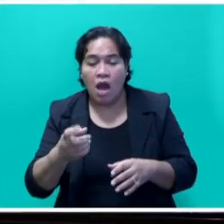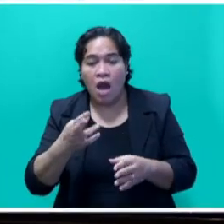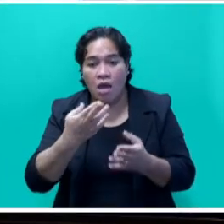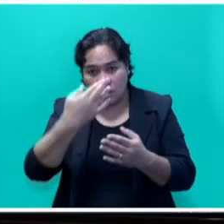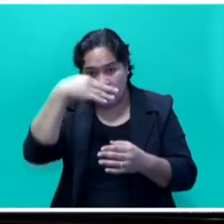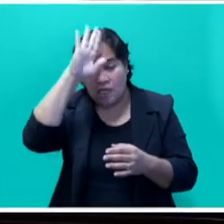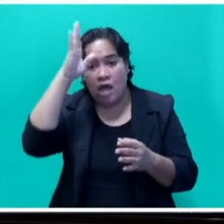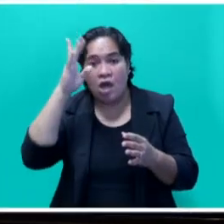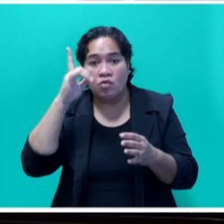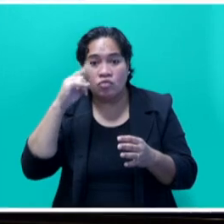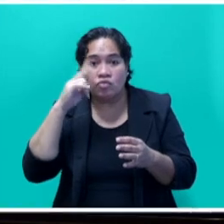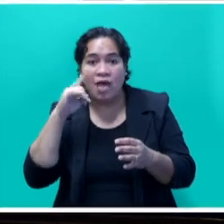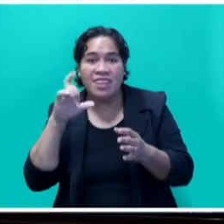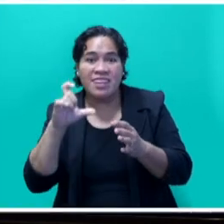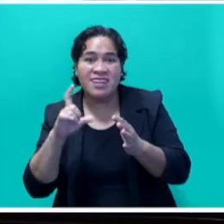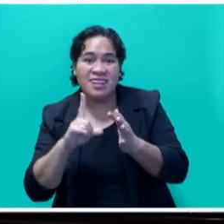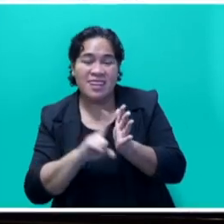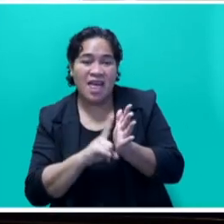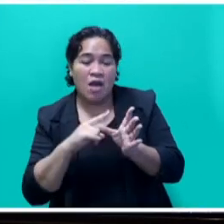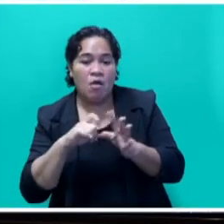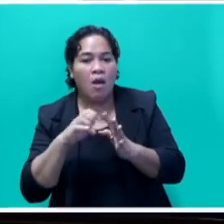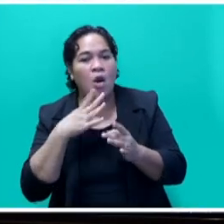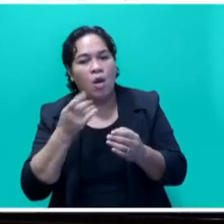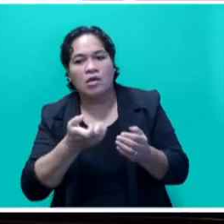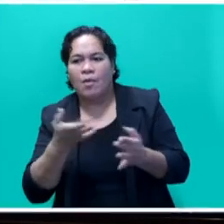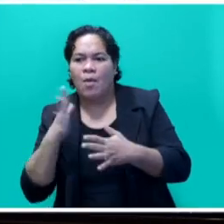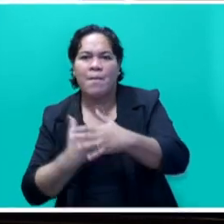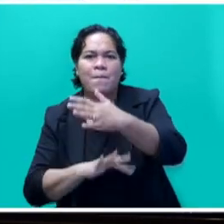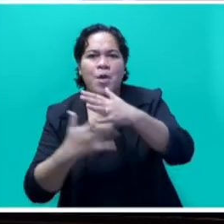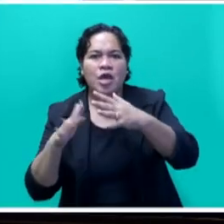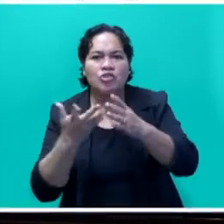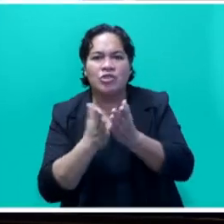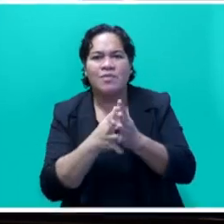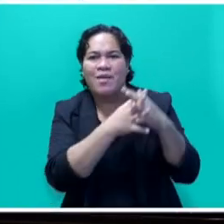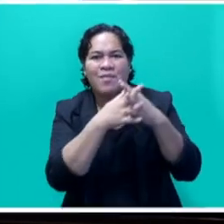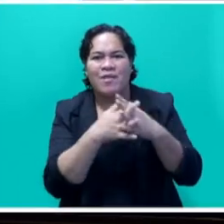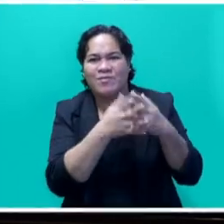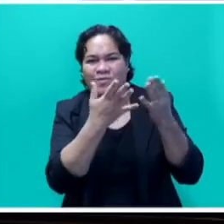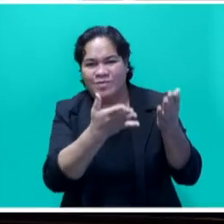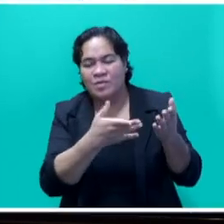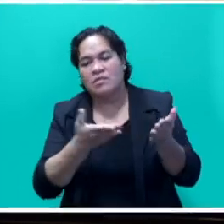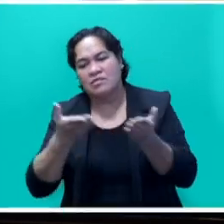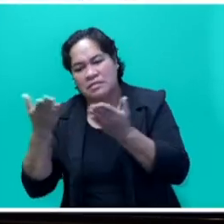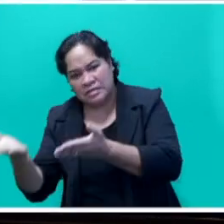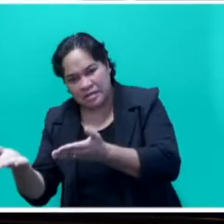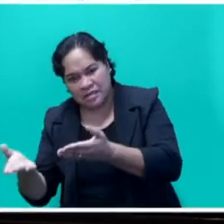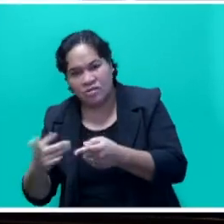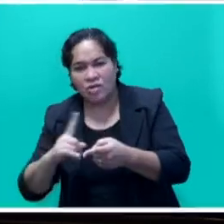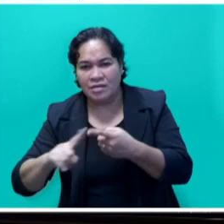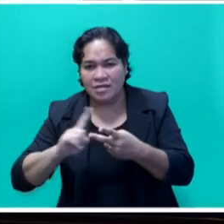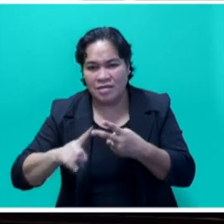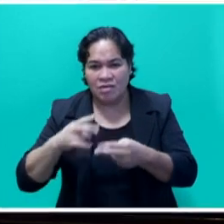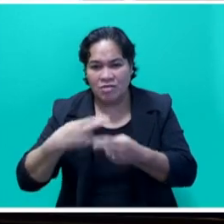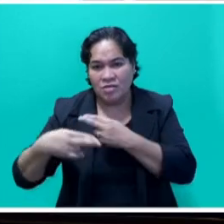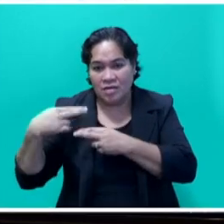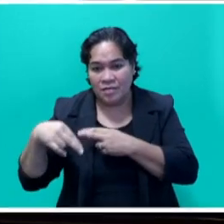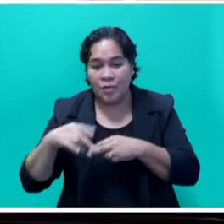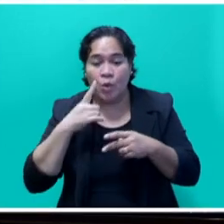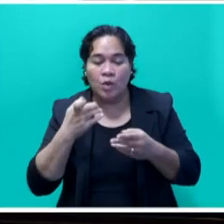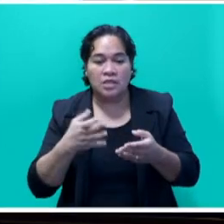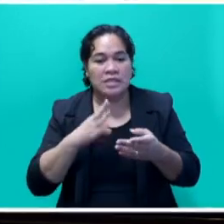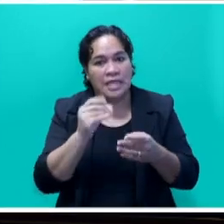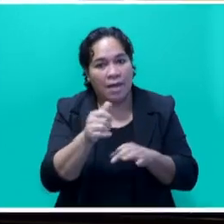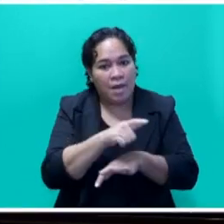land to the Americans as compensation for the burning of the ship. Other chiefs, unfortunately, were duped into giving away land that was converted to freehold land